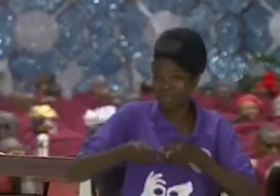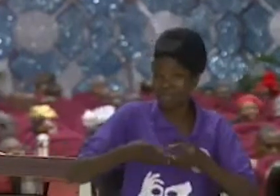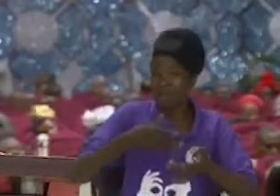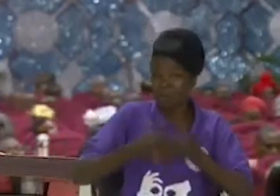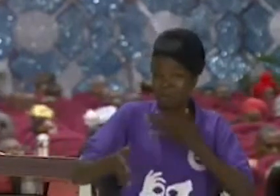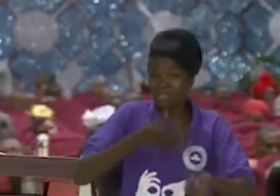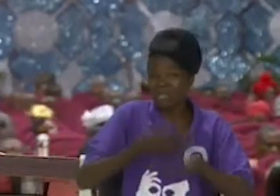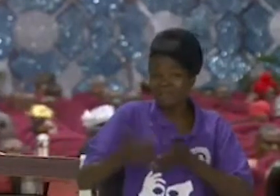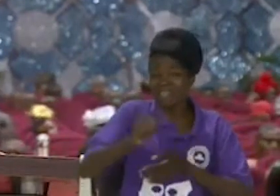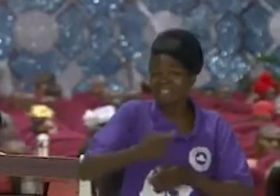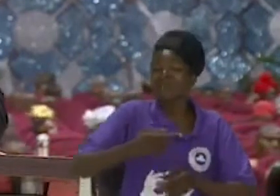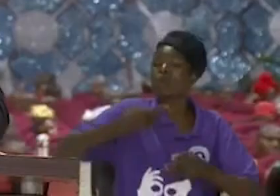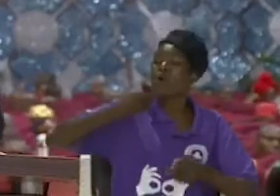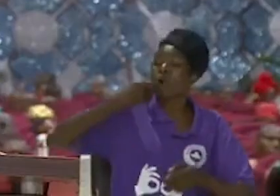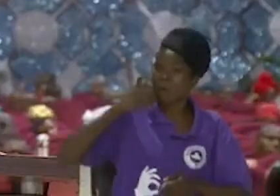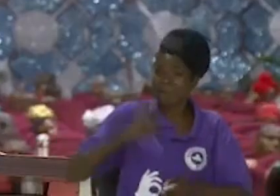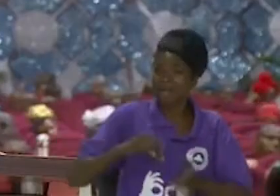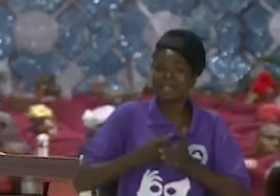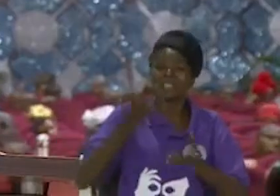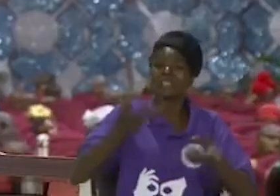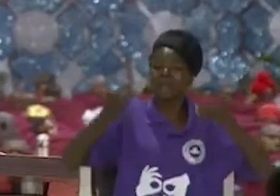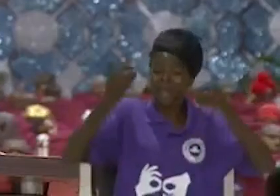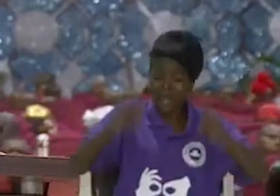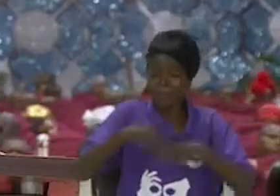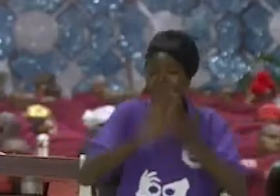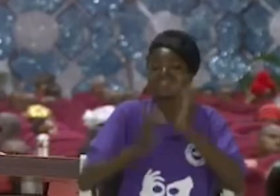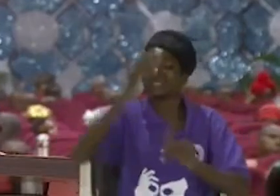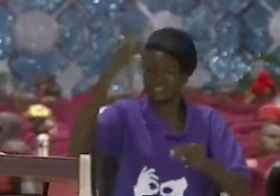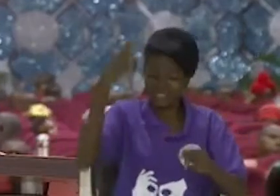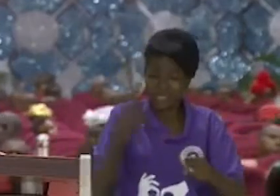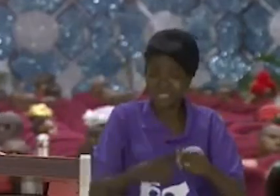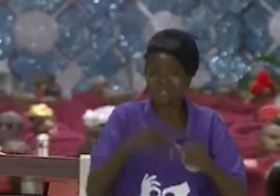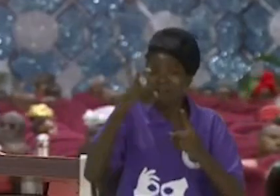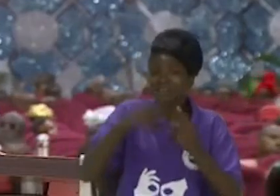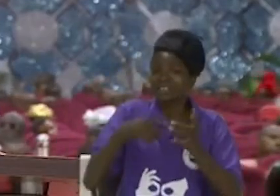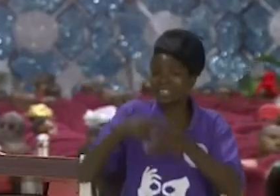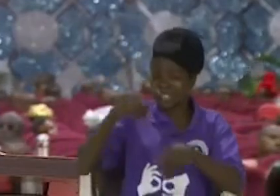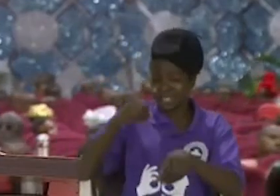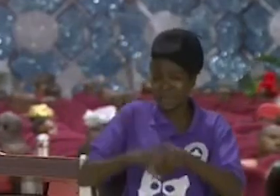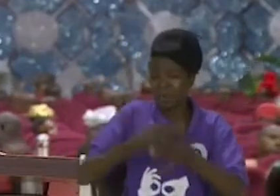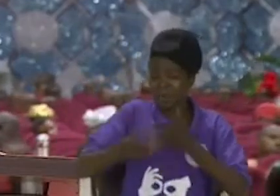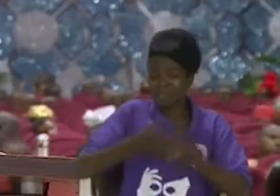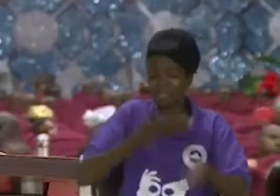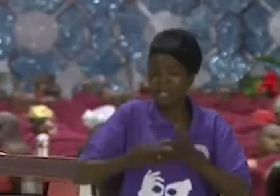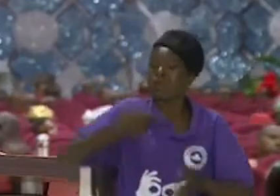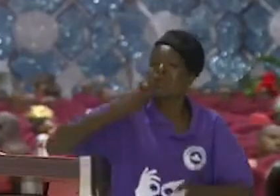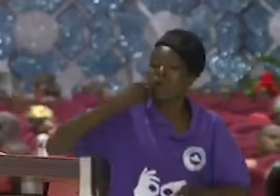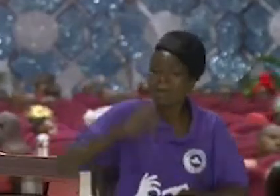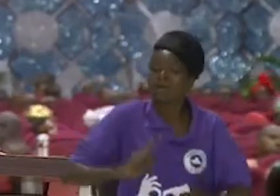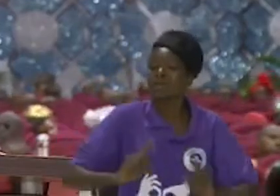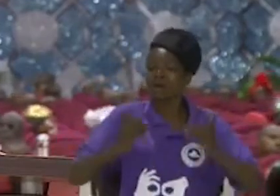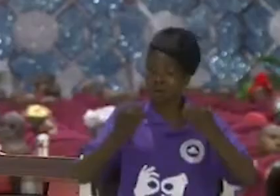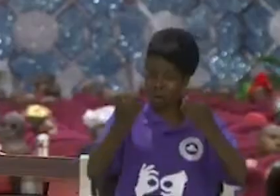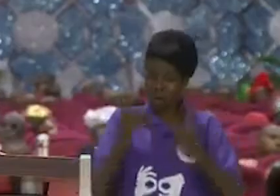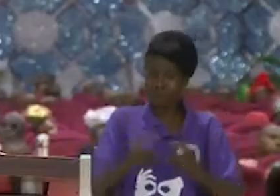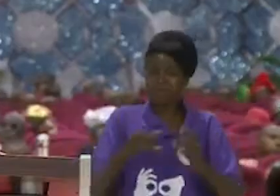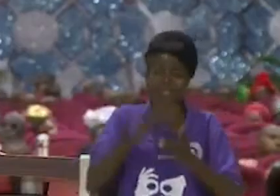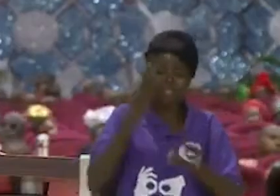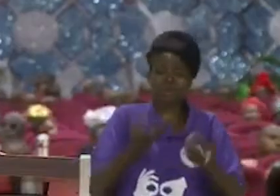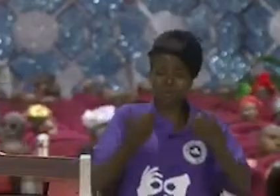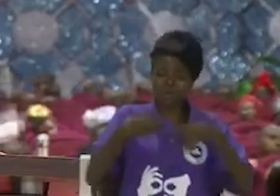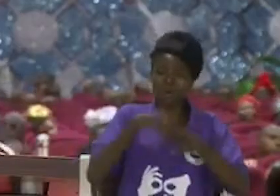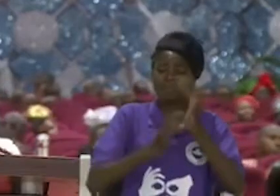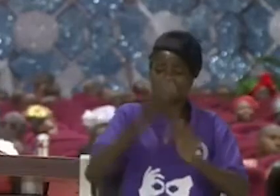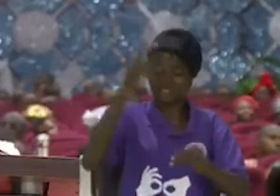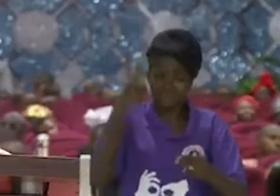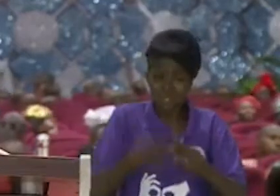we tell go, we go. In the mighty name of Jesus. And from this moment hence, whatsoever we tell come, we come. Situations and circumstances shall